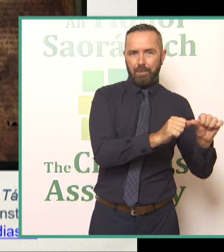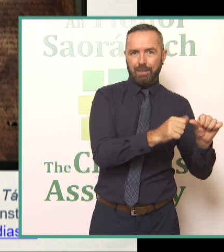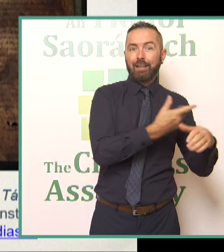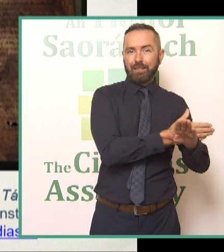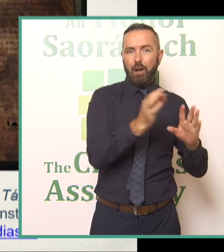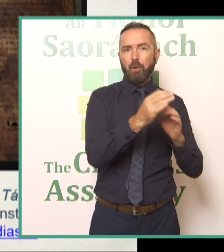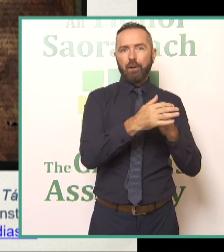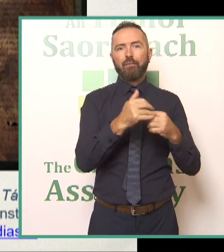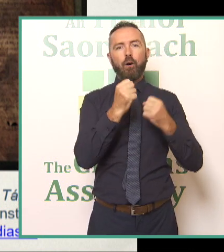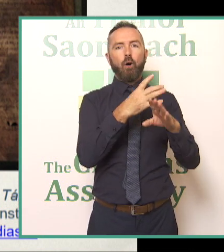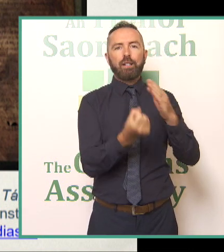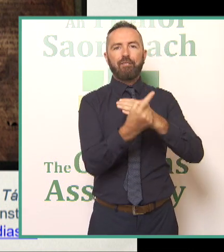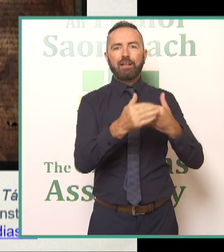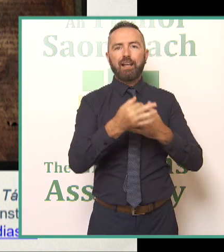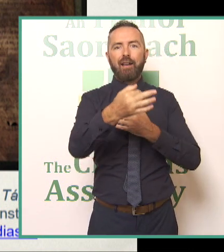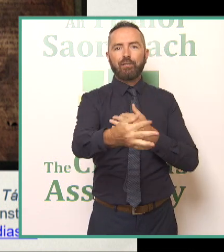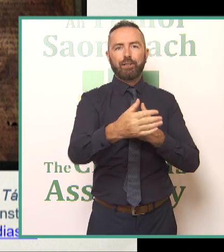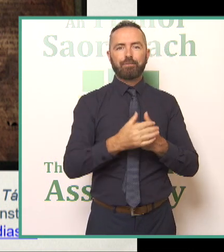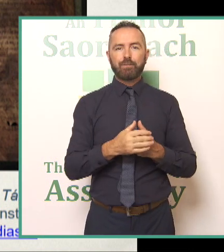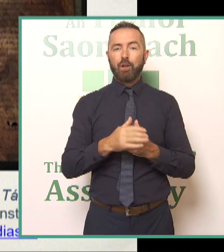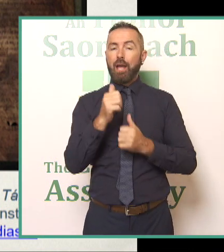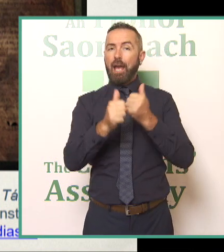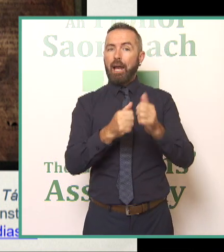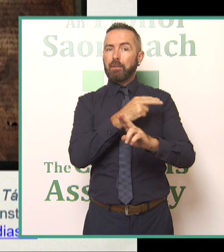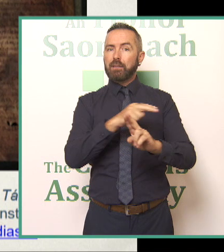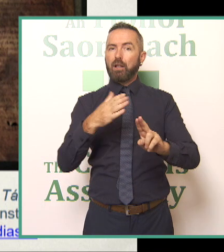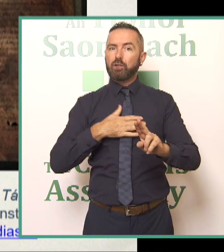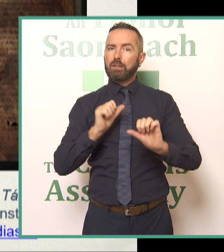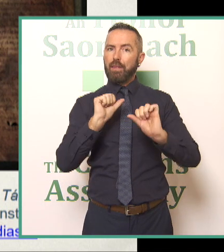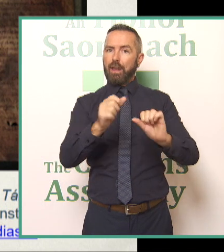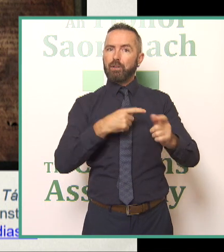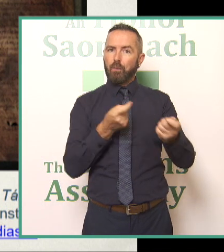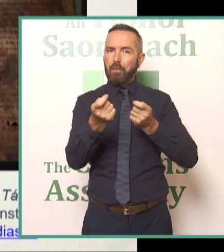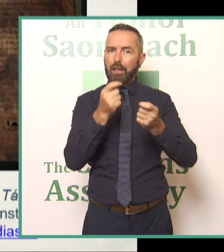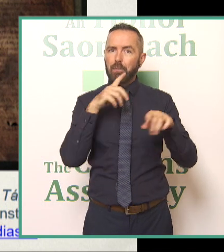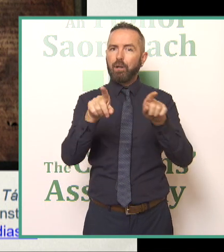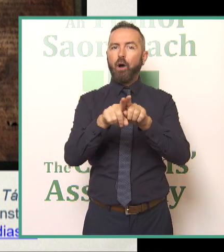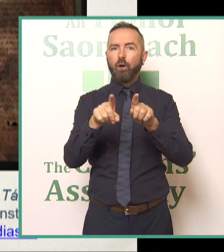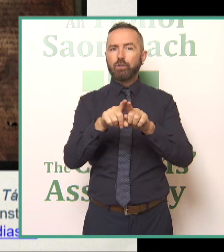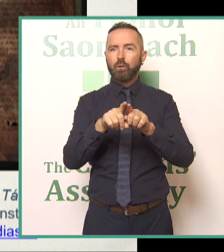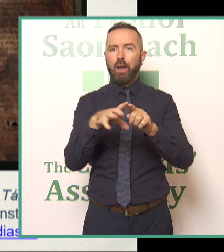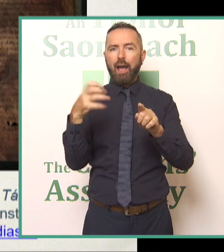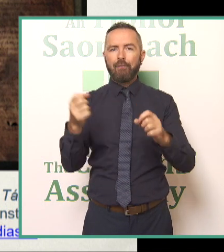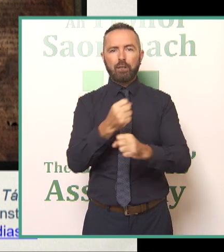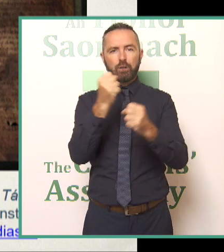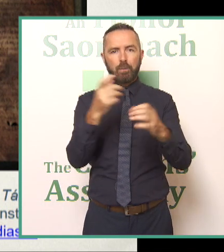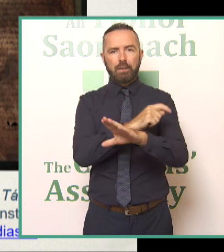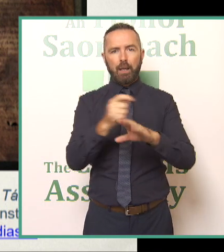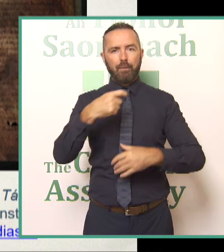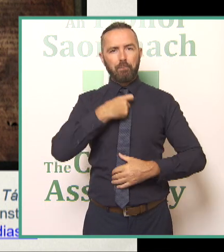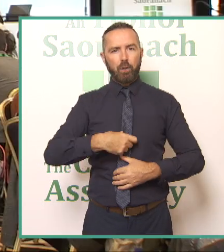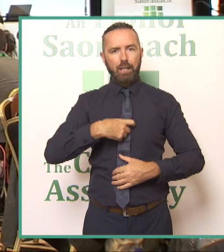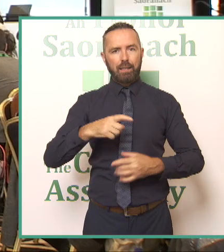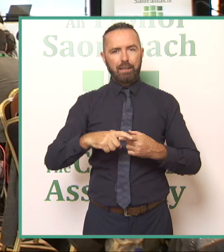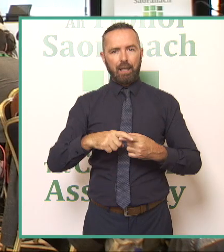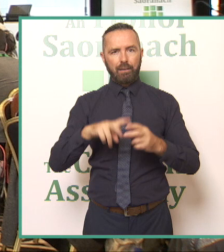events that follow. So animals are seen not simply as there to be managed, but also as having some sort of personality. You